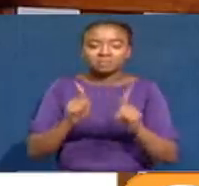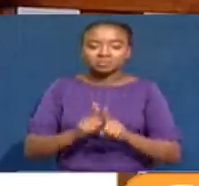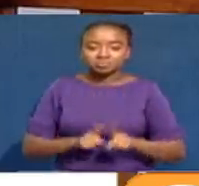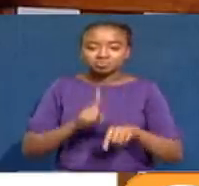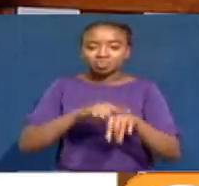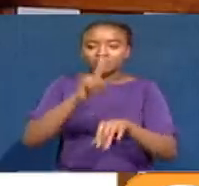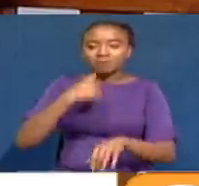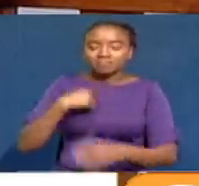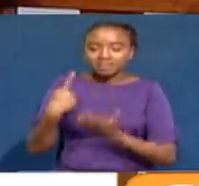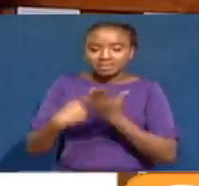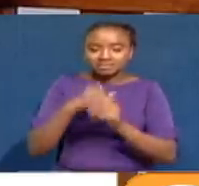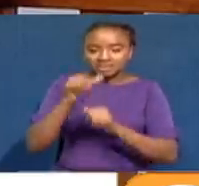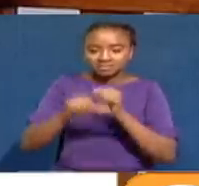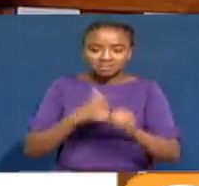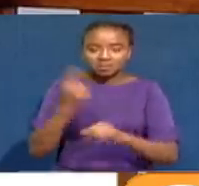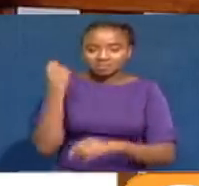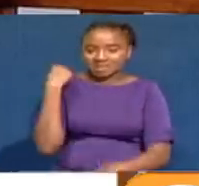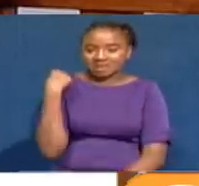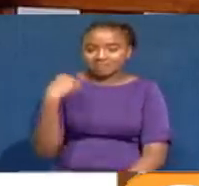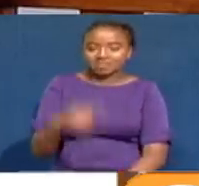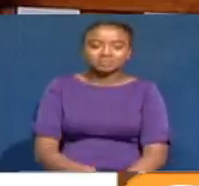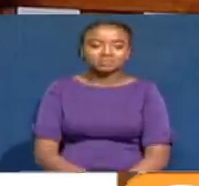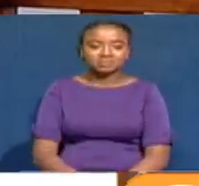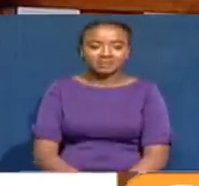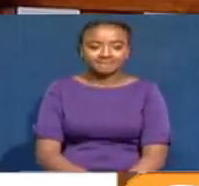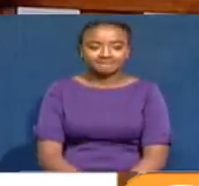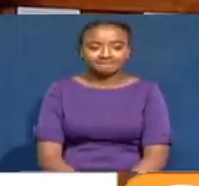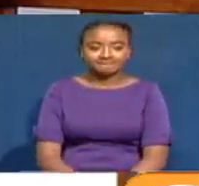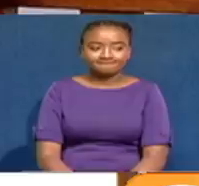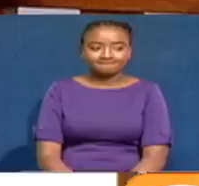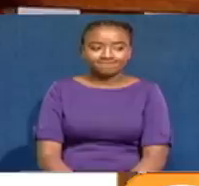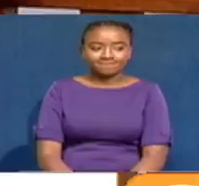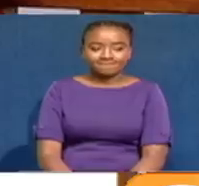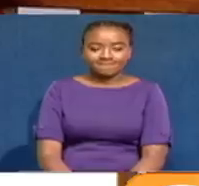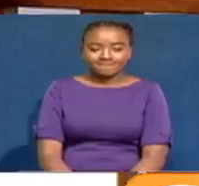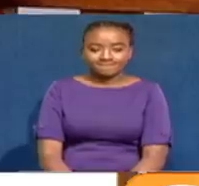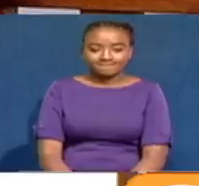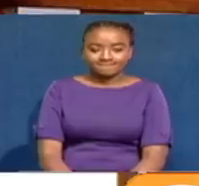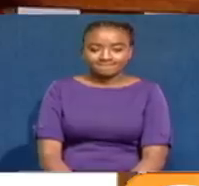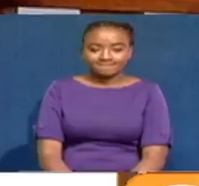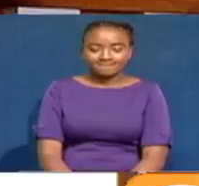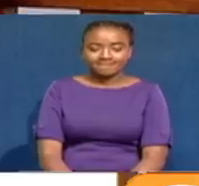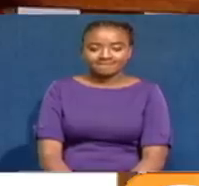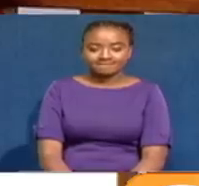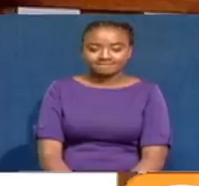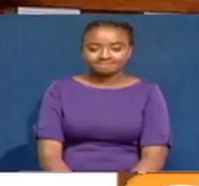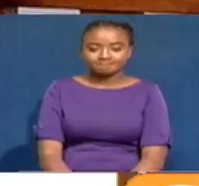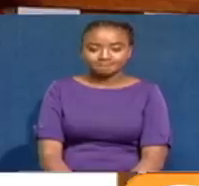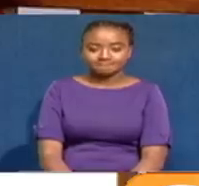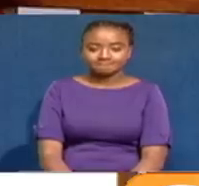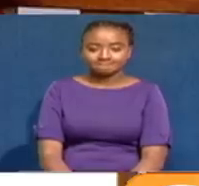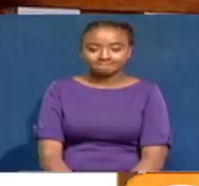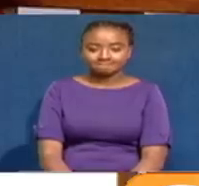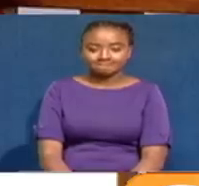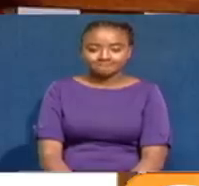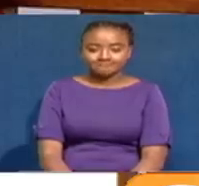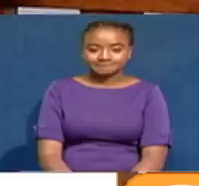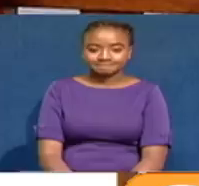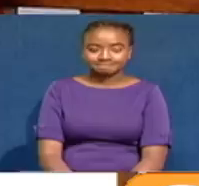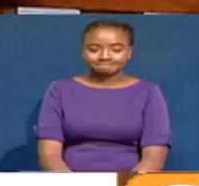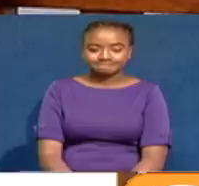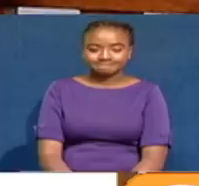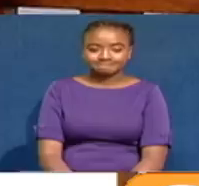I was talking about the figures being bombarded around, they are not worthy. If you pick